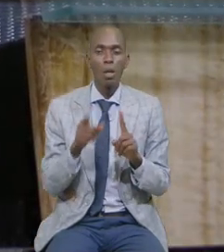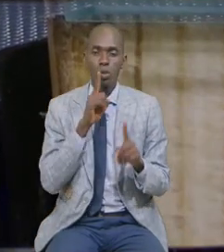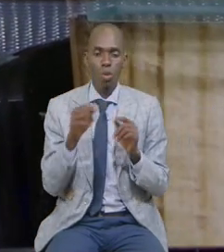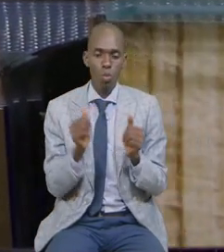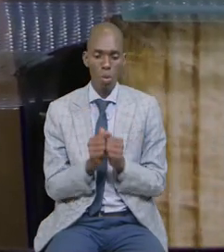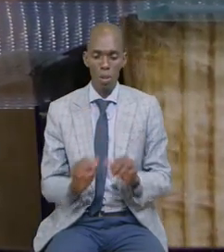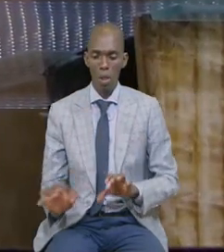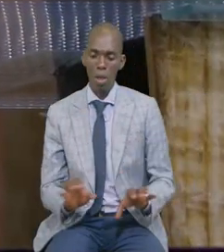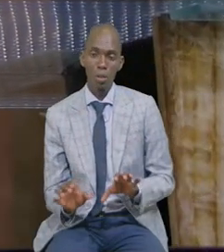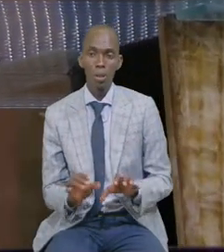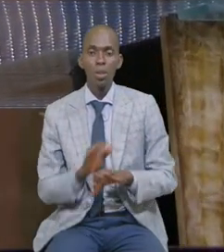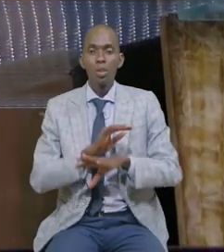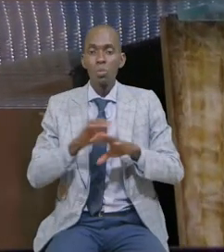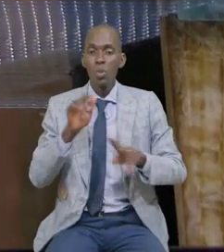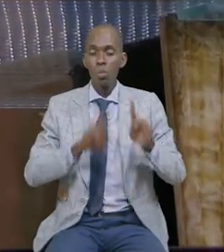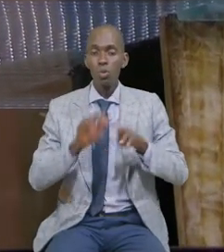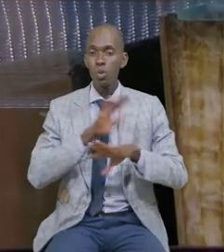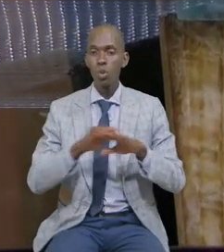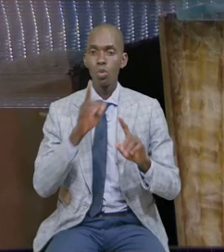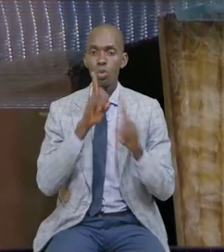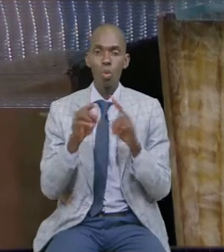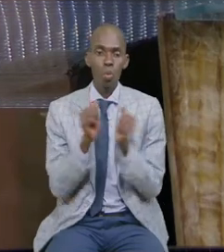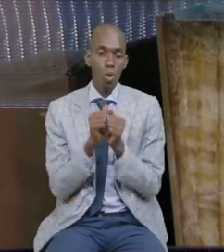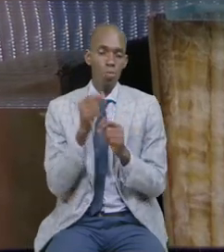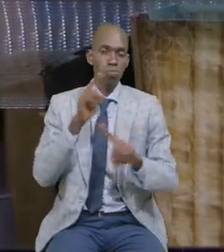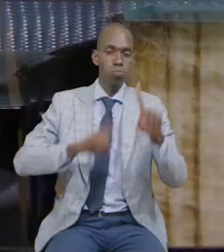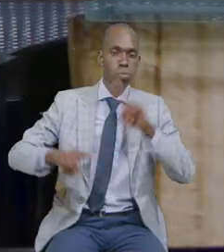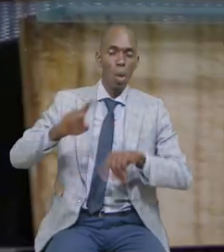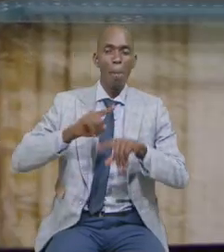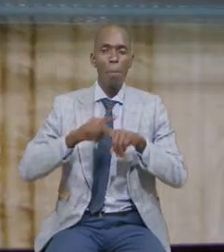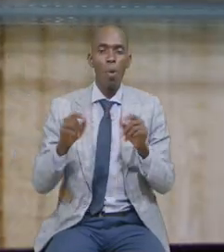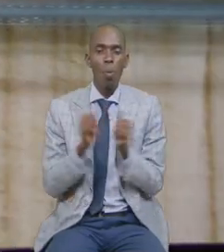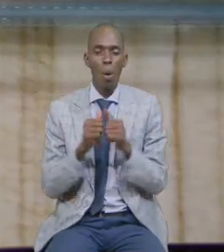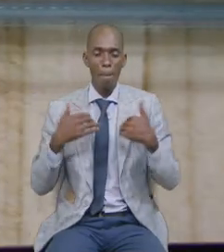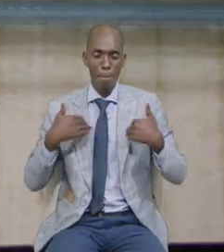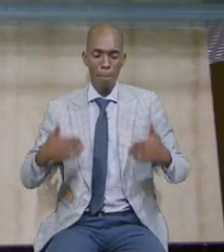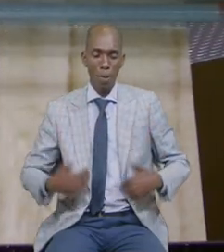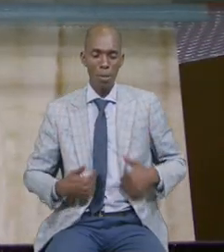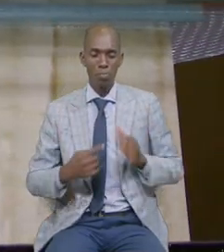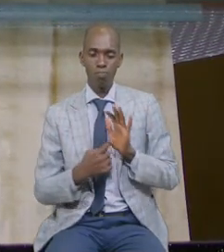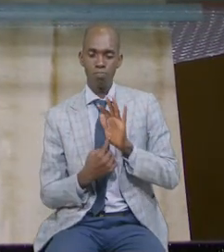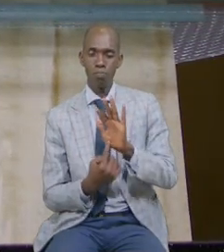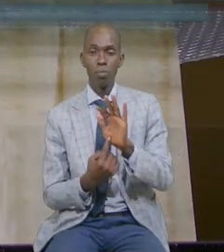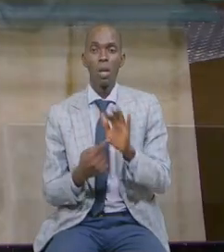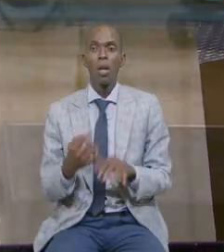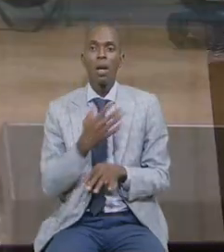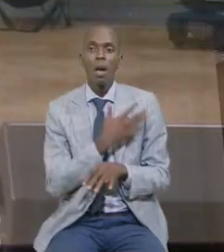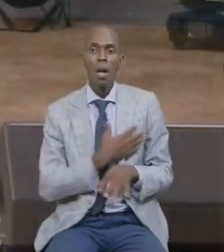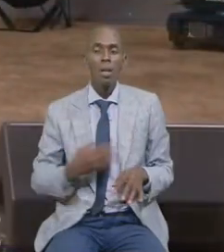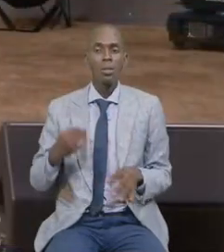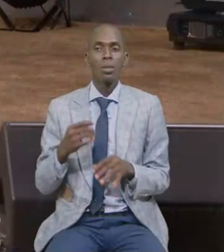with, you know, words, they talk with body language. They may not talk with you with words, they talk with